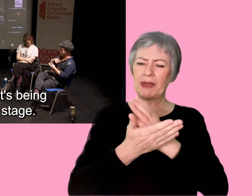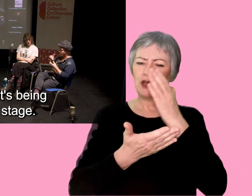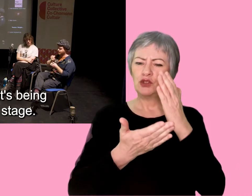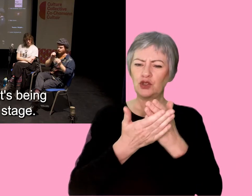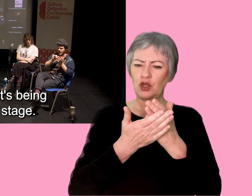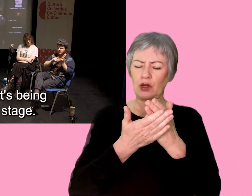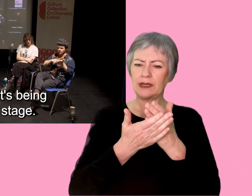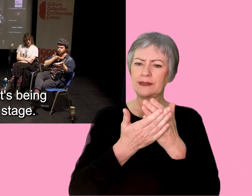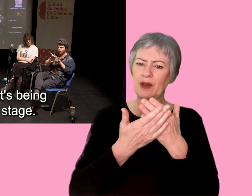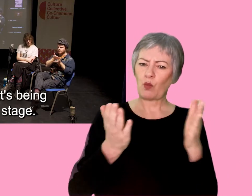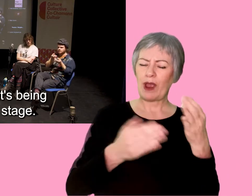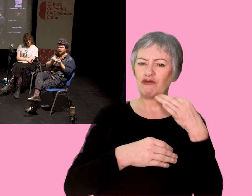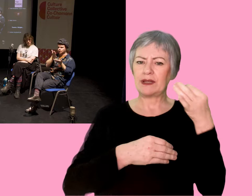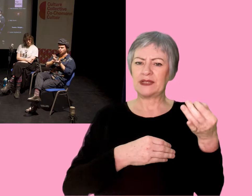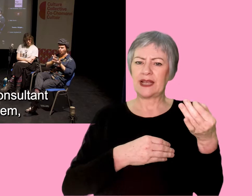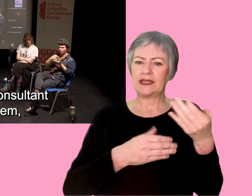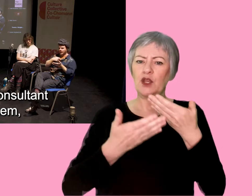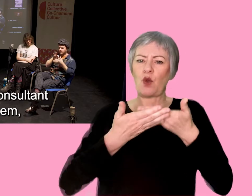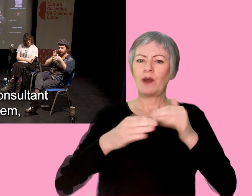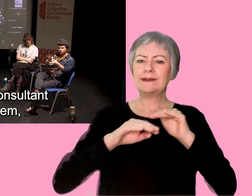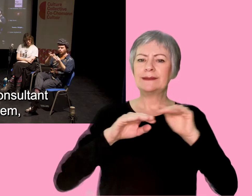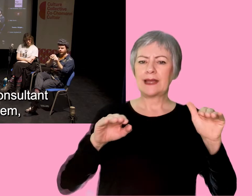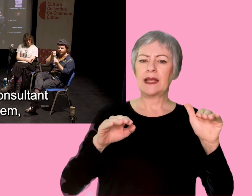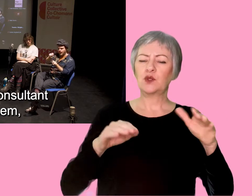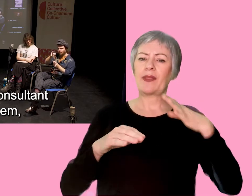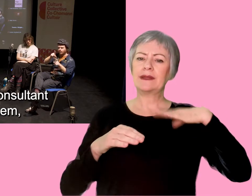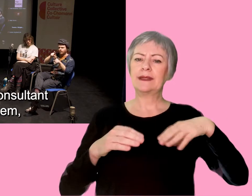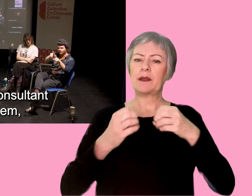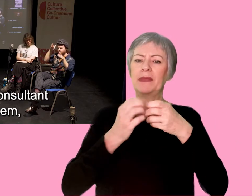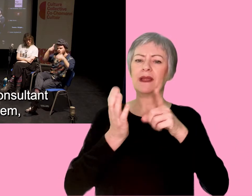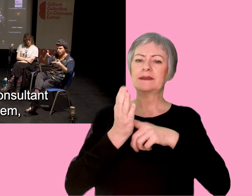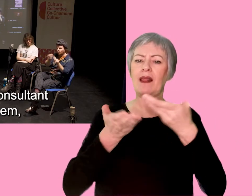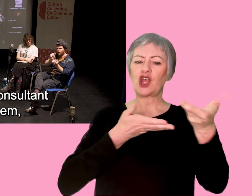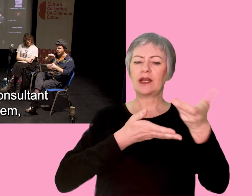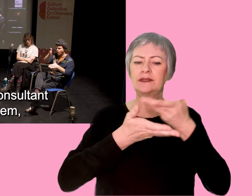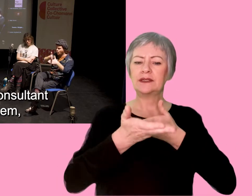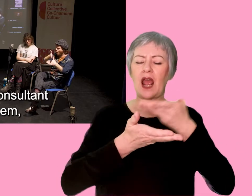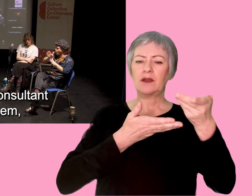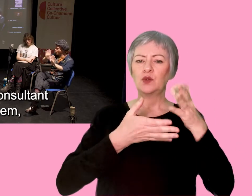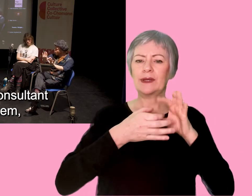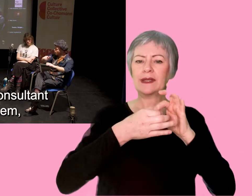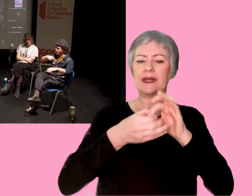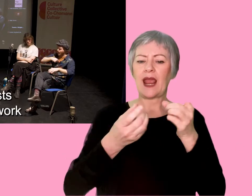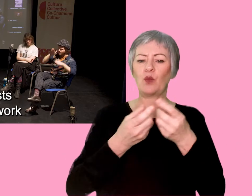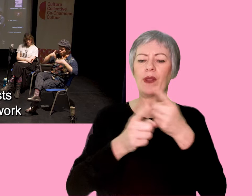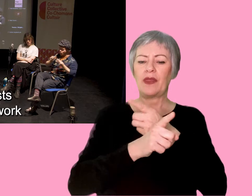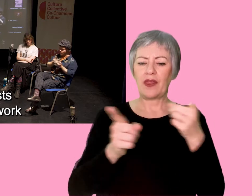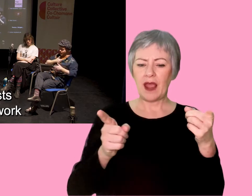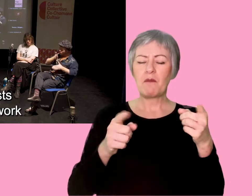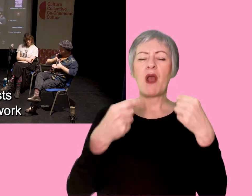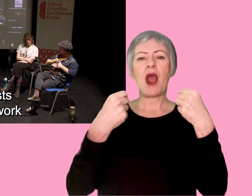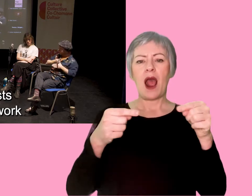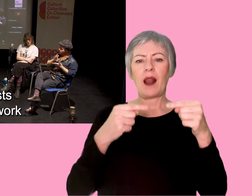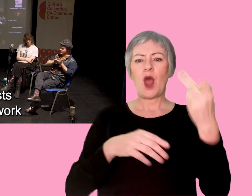been well represented on stage. So they need a BSL consultant to connect with them, to allow